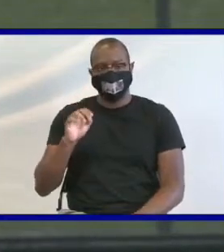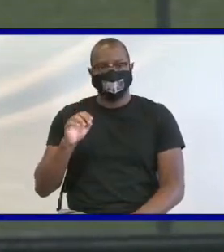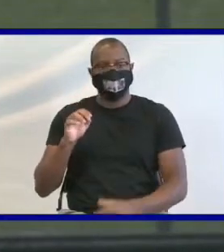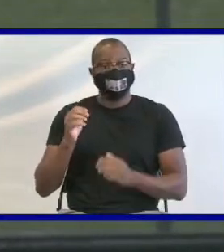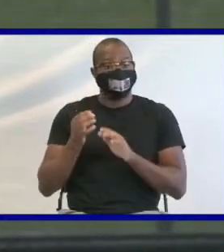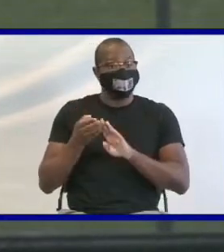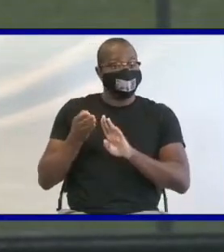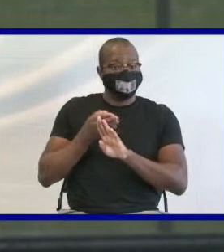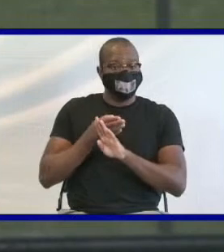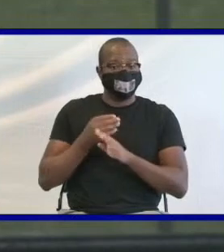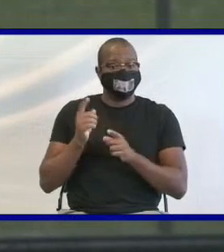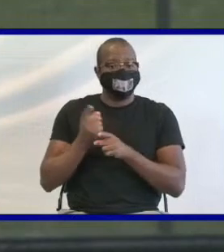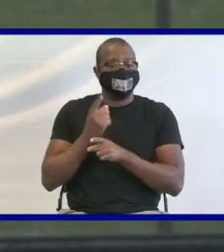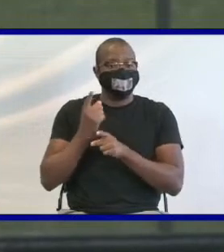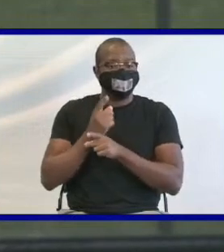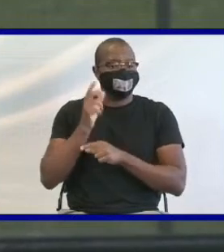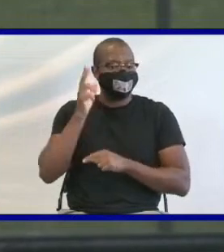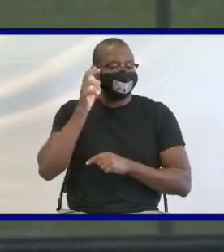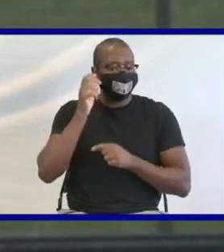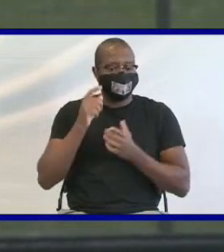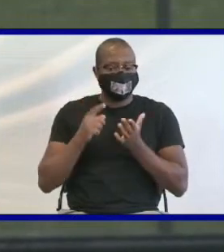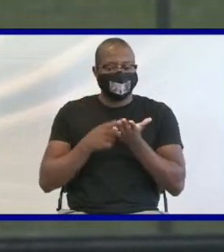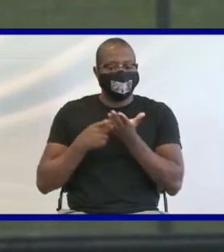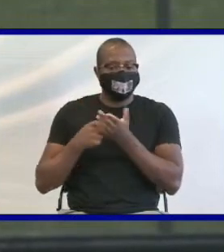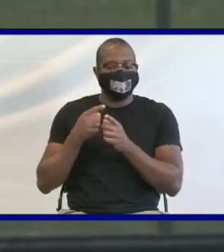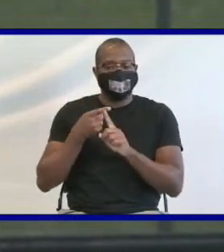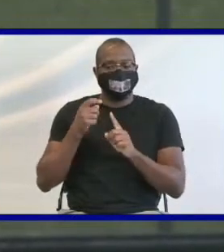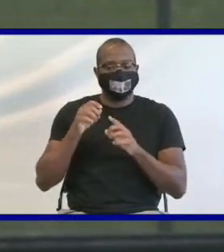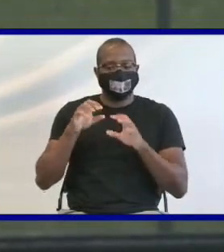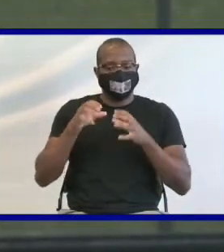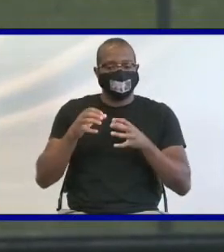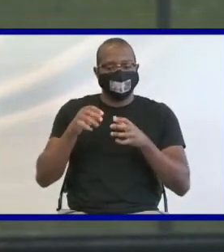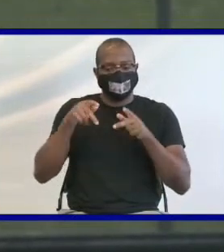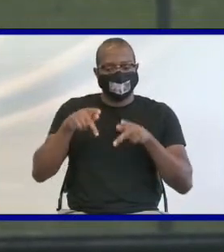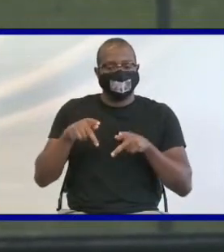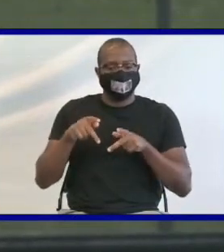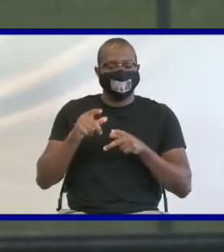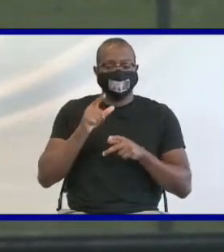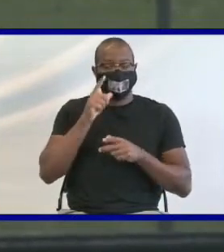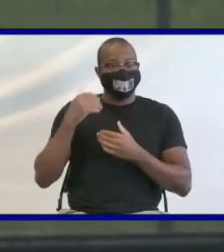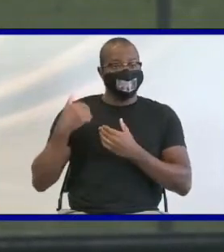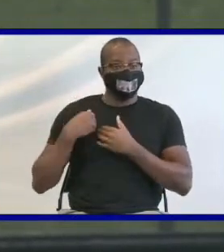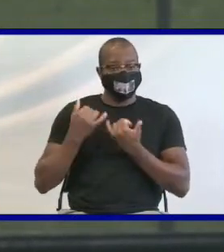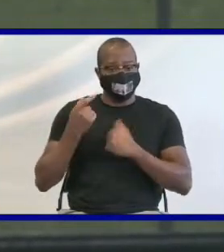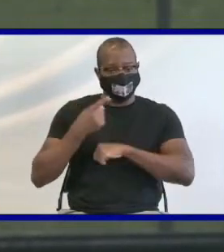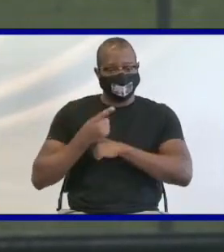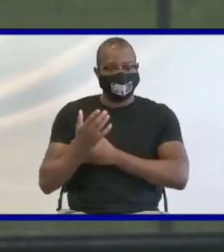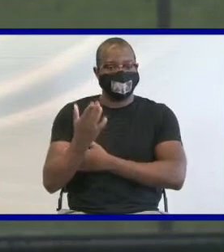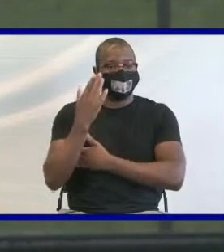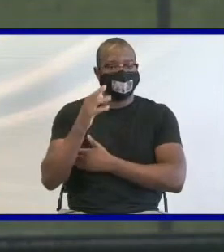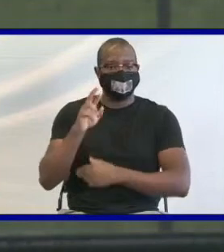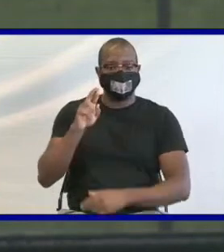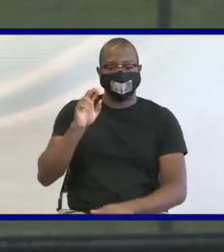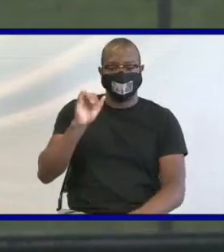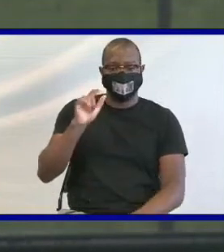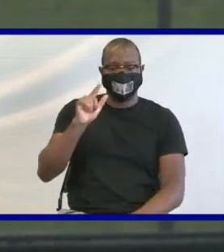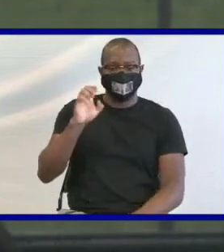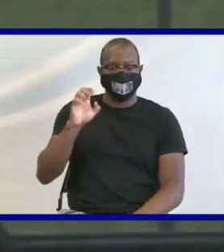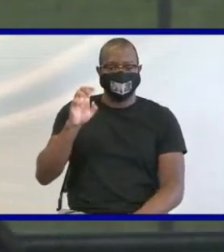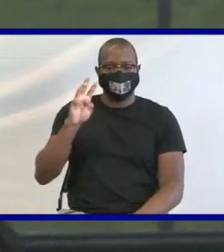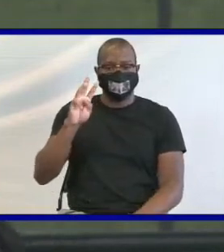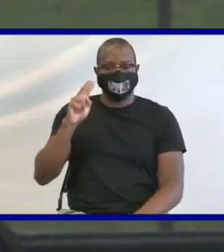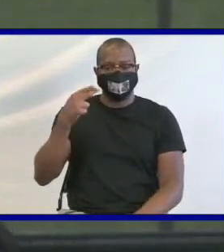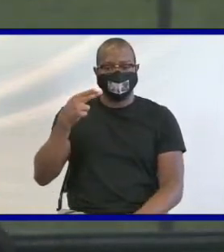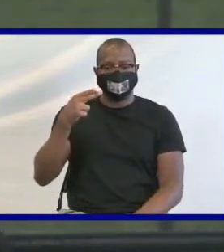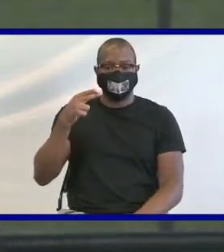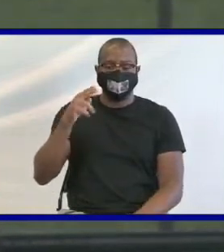of the class of 2021. In accepting that responsibility today, this morning's ceremony, is Riley Watt.